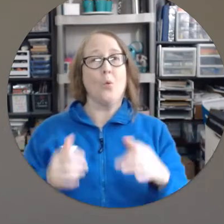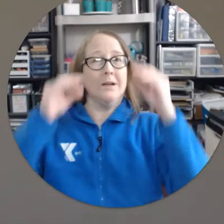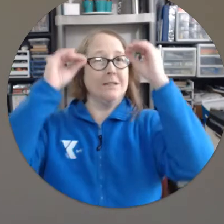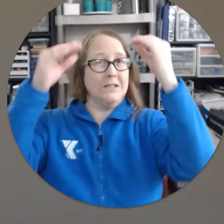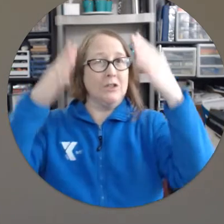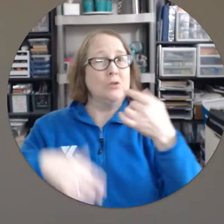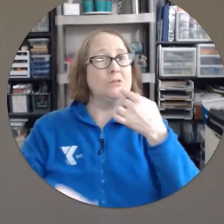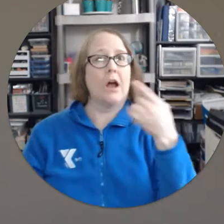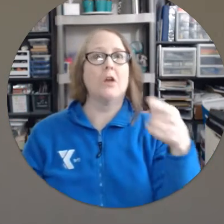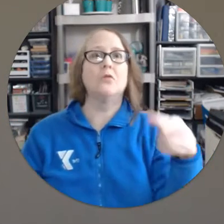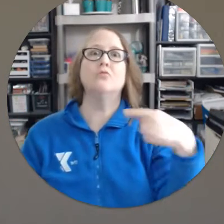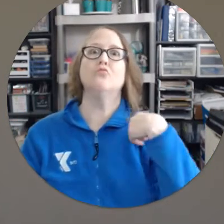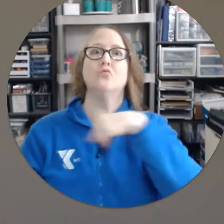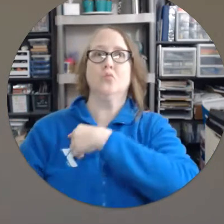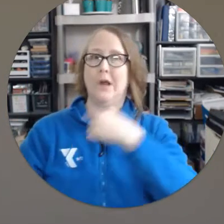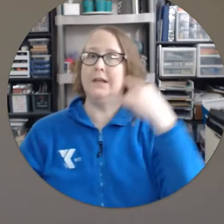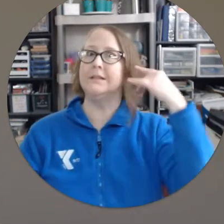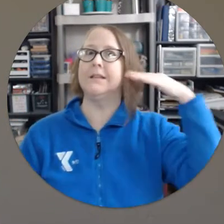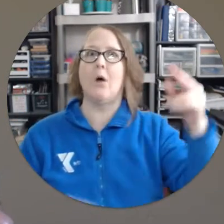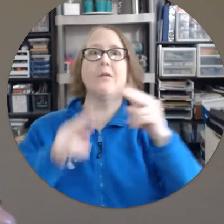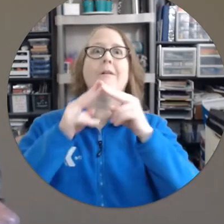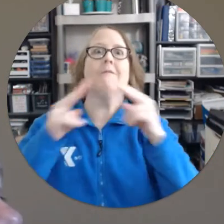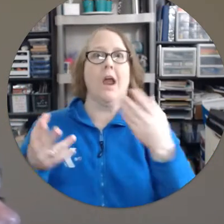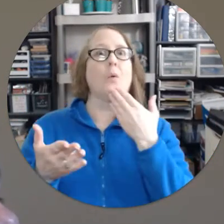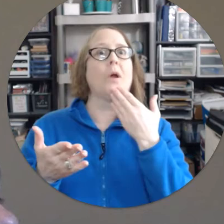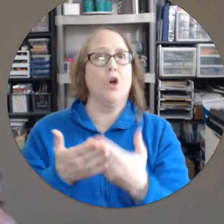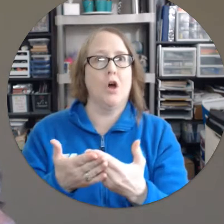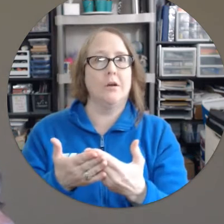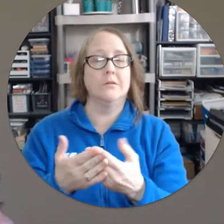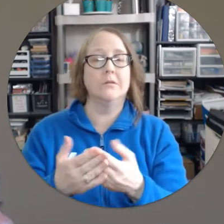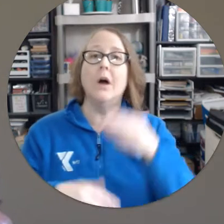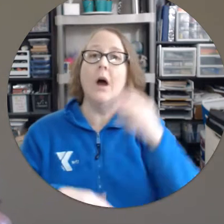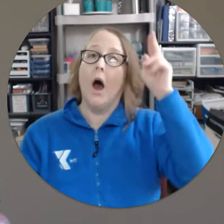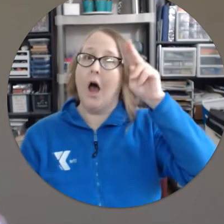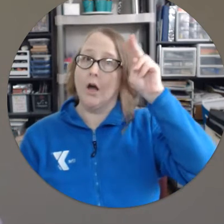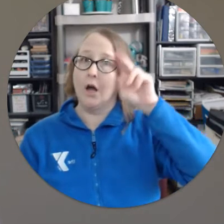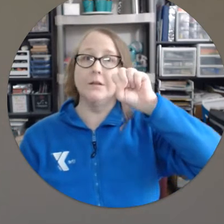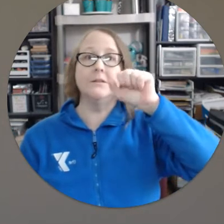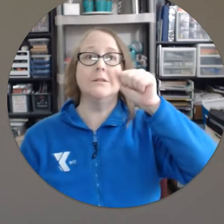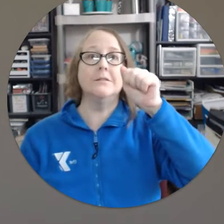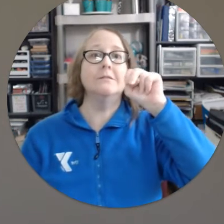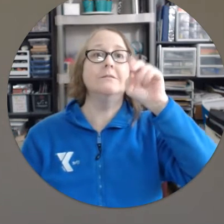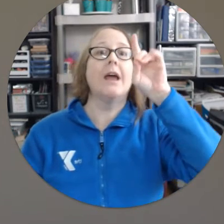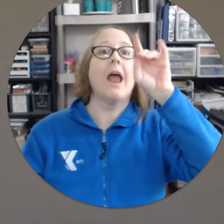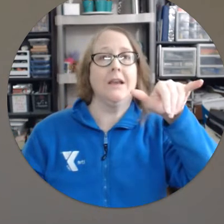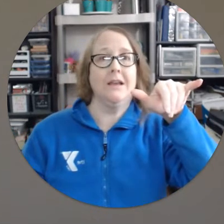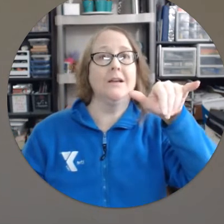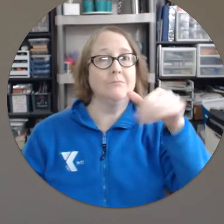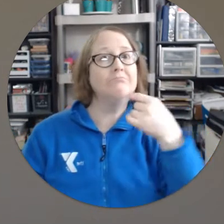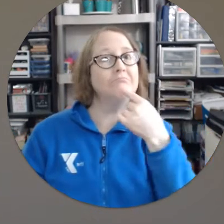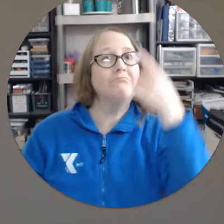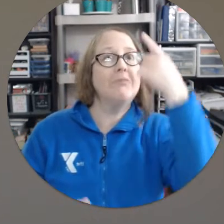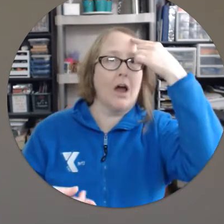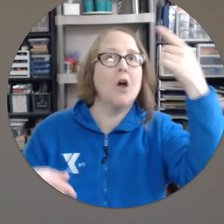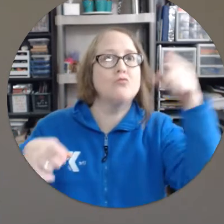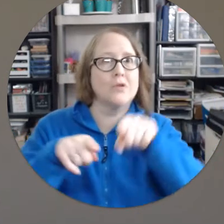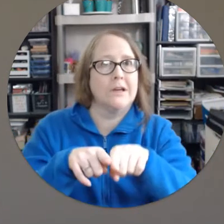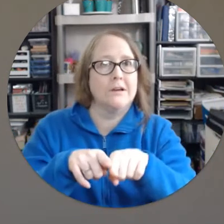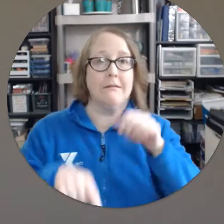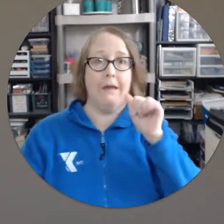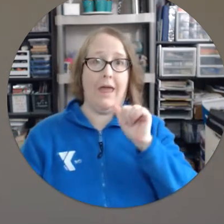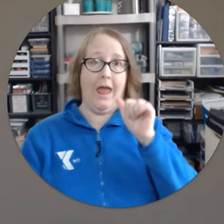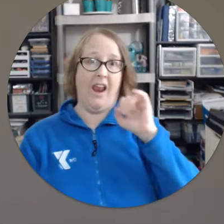we sounded very good. Uncle Sandy said so too. Aunt